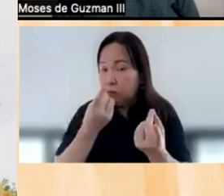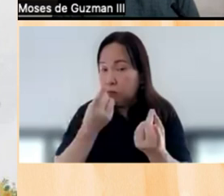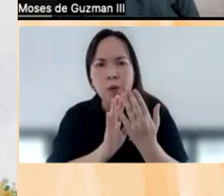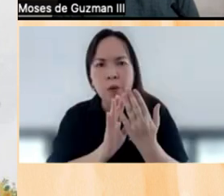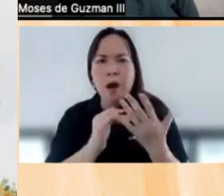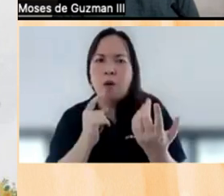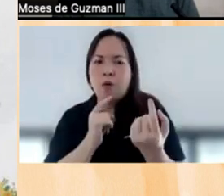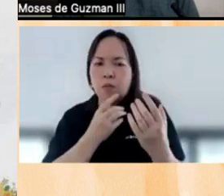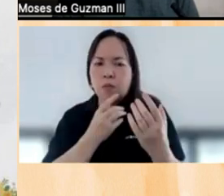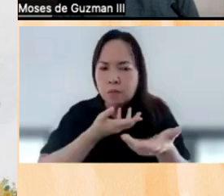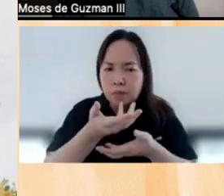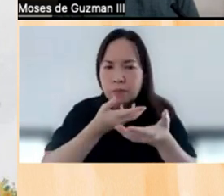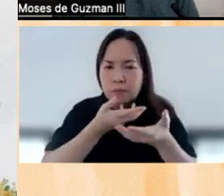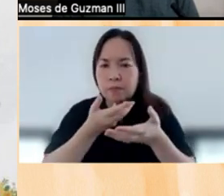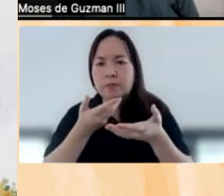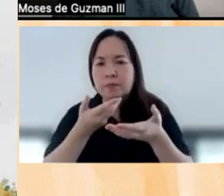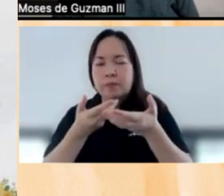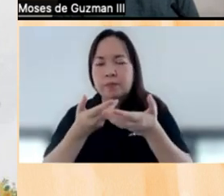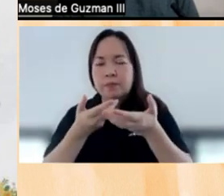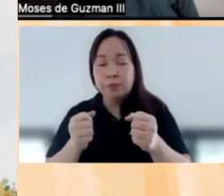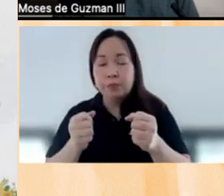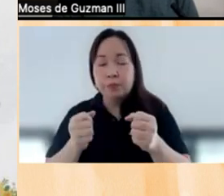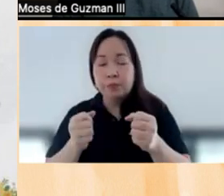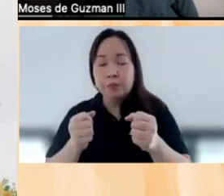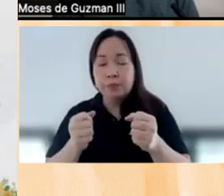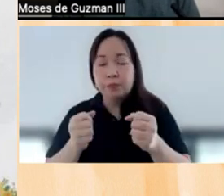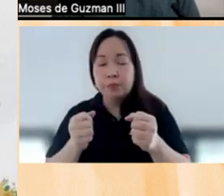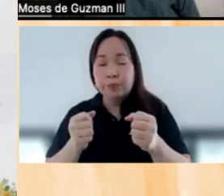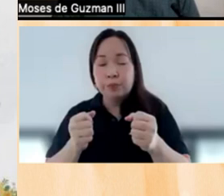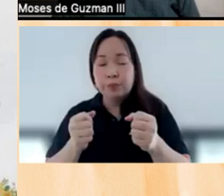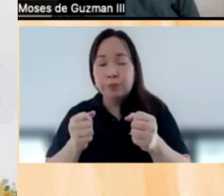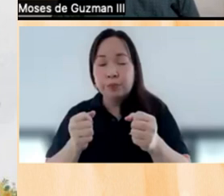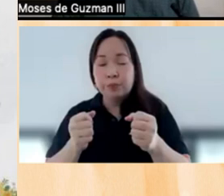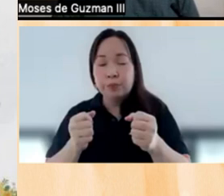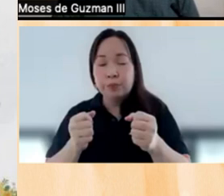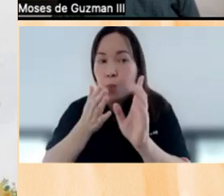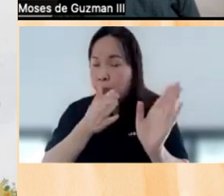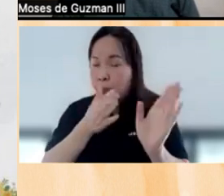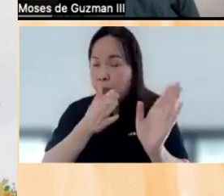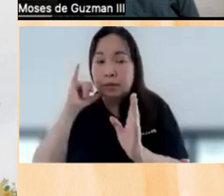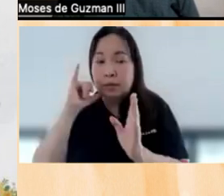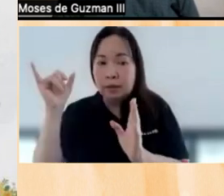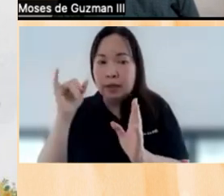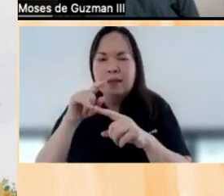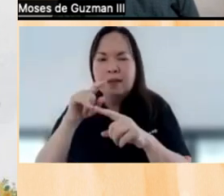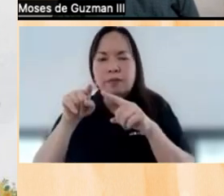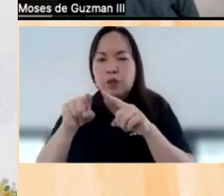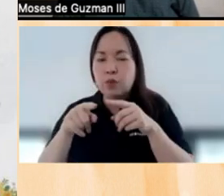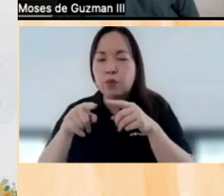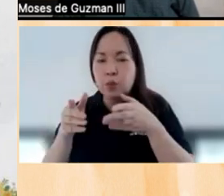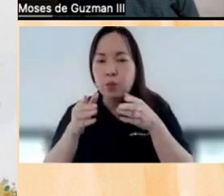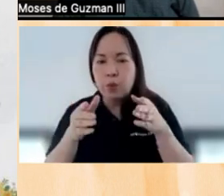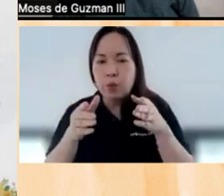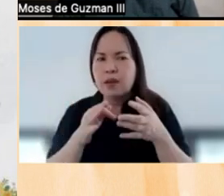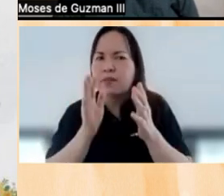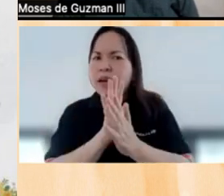really suffering deeply for you to be thinking of hurting yourself. It is very important that suicidal thoughts or